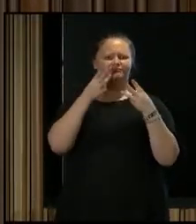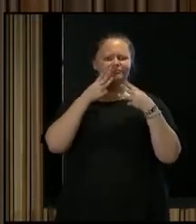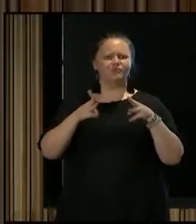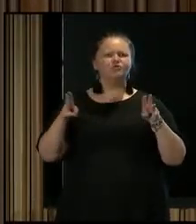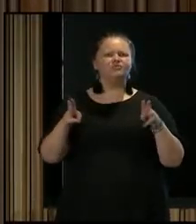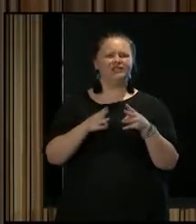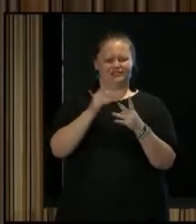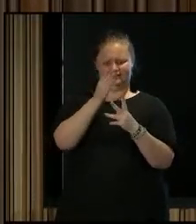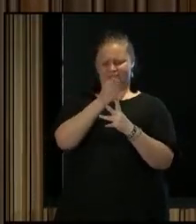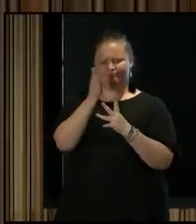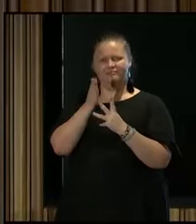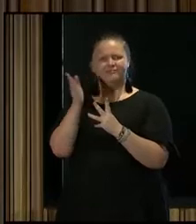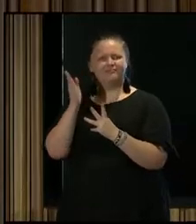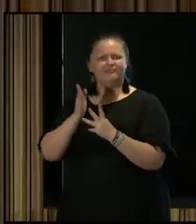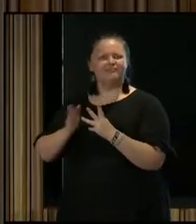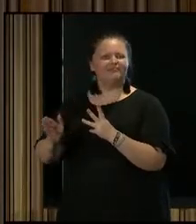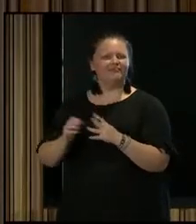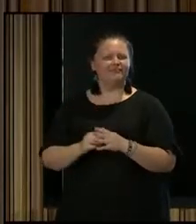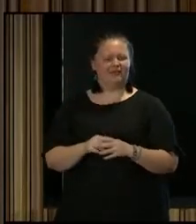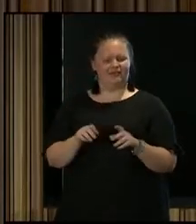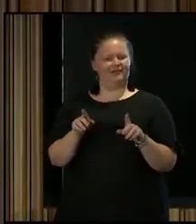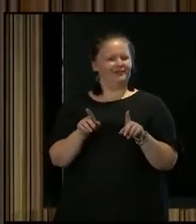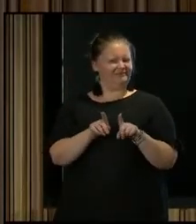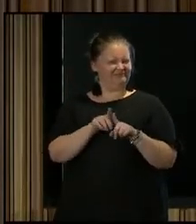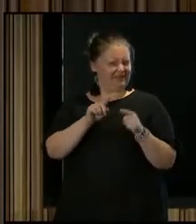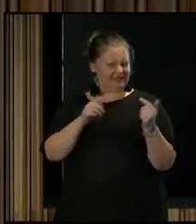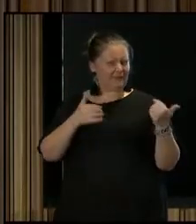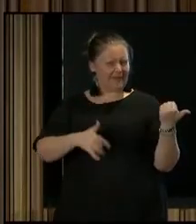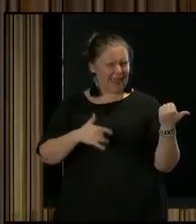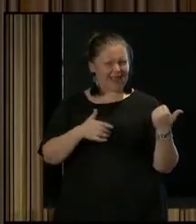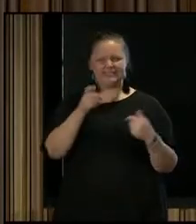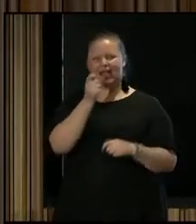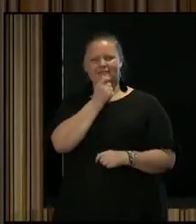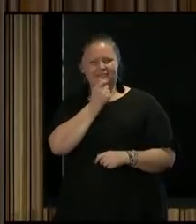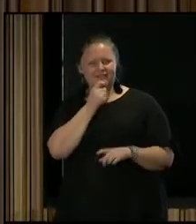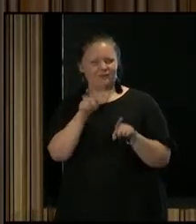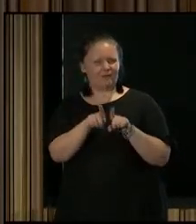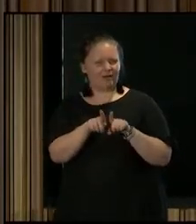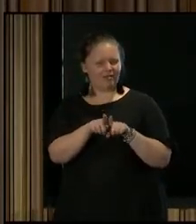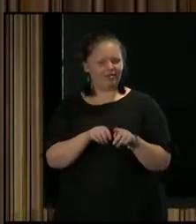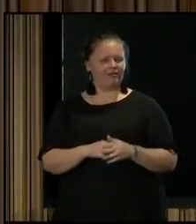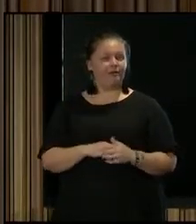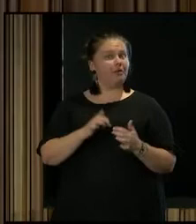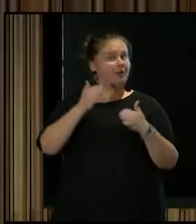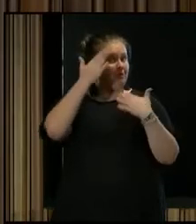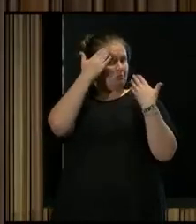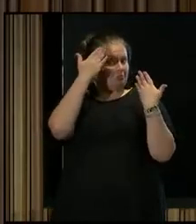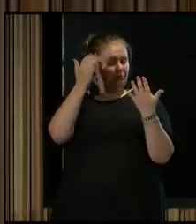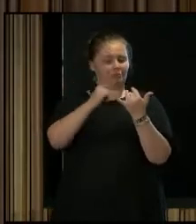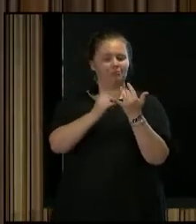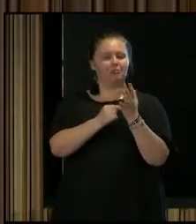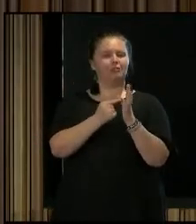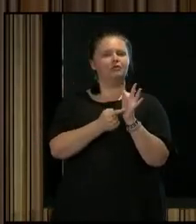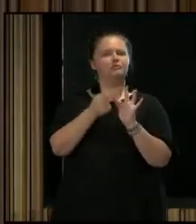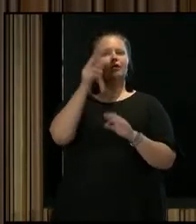Darren Hayes, and the indie rock band Ballpark Music. But it may surprise you to learn that the State Library holds one of